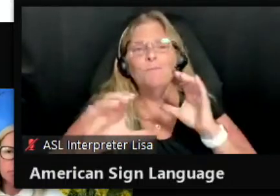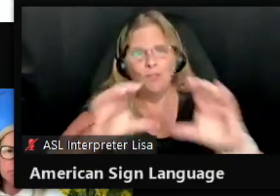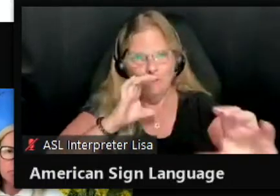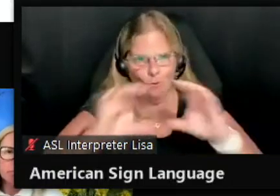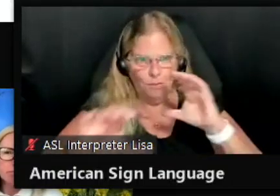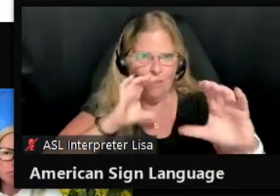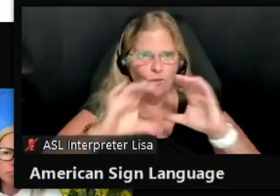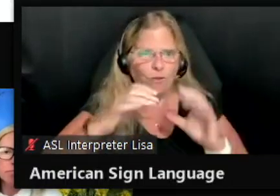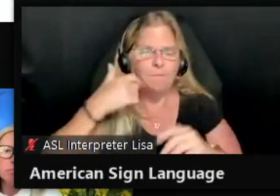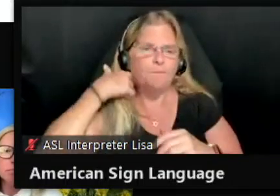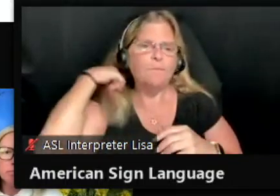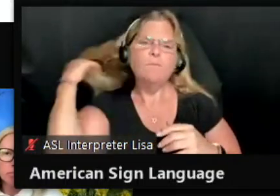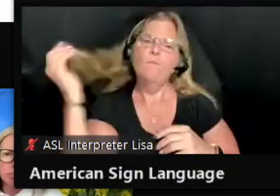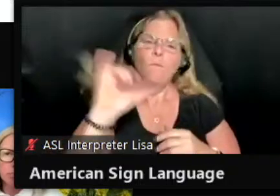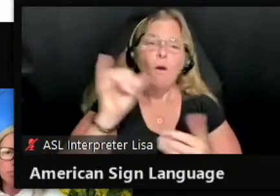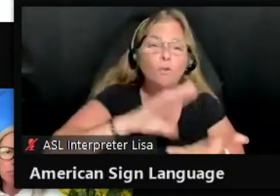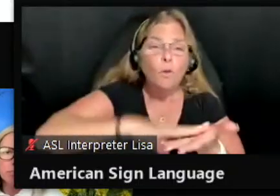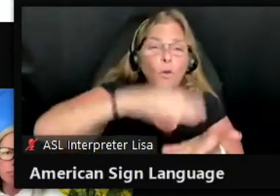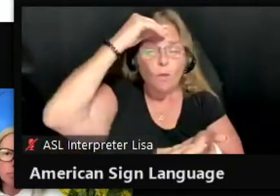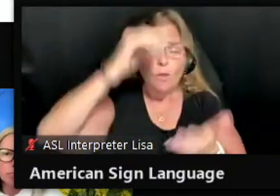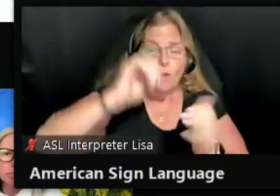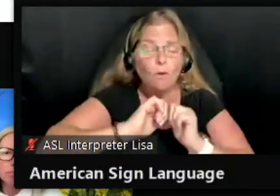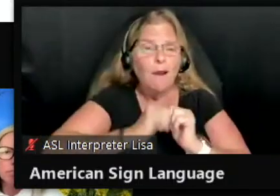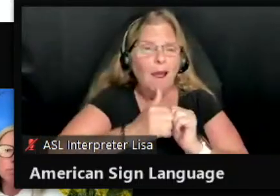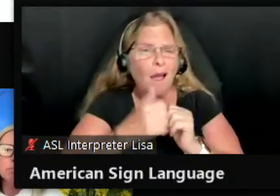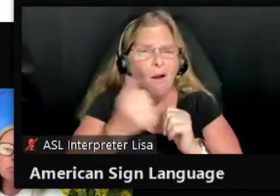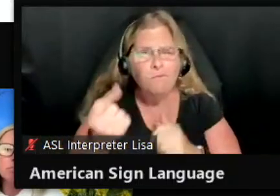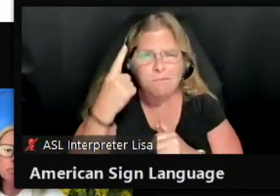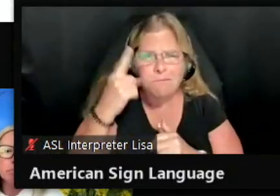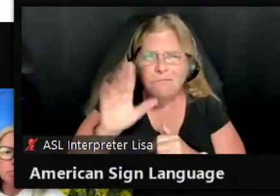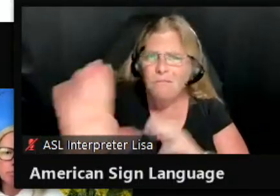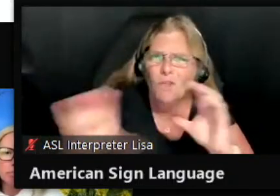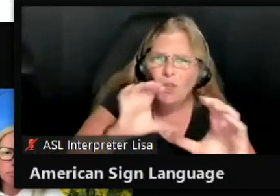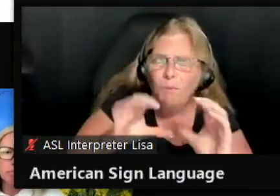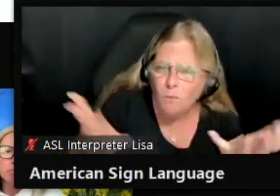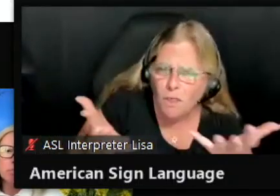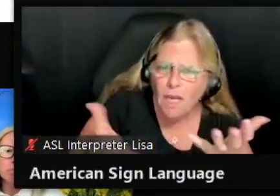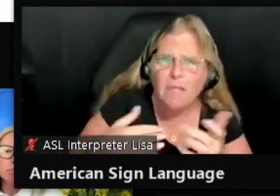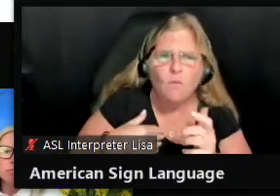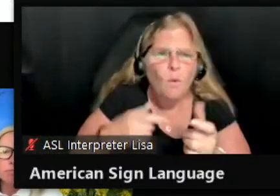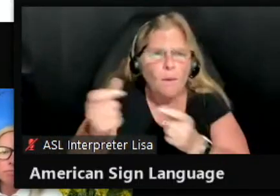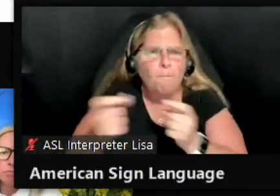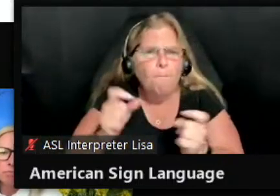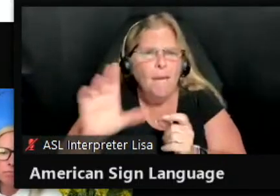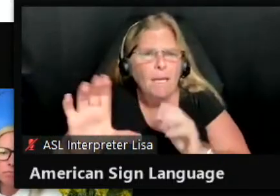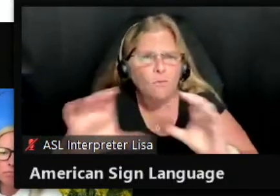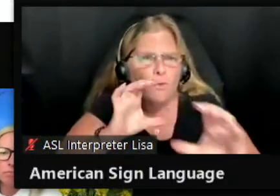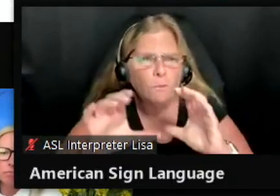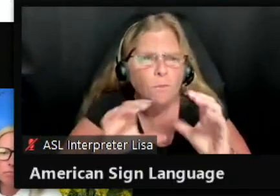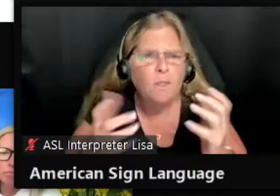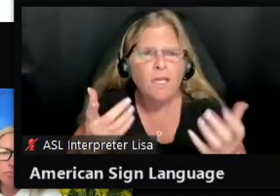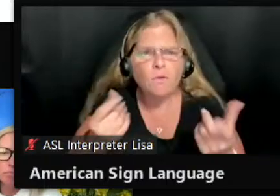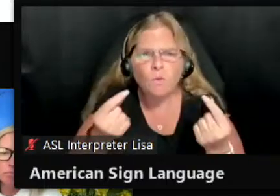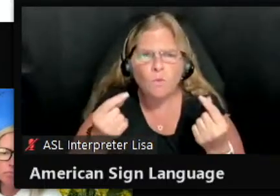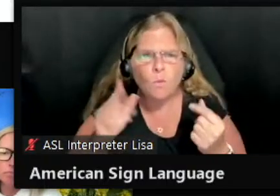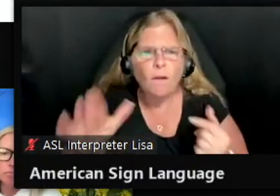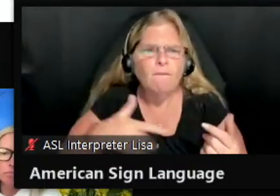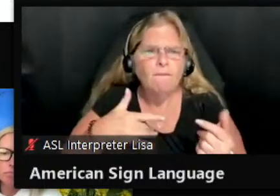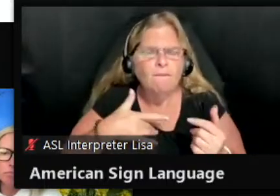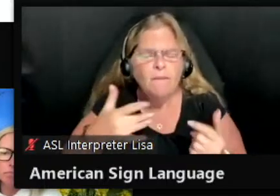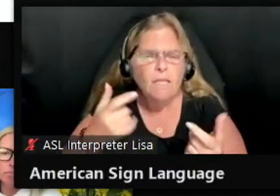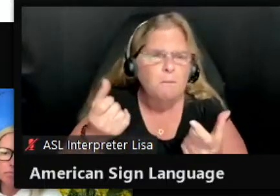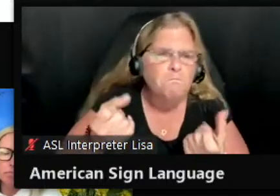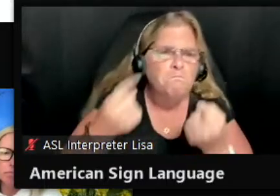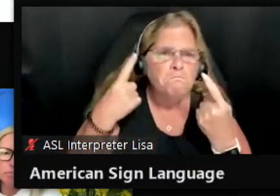obviously, and learning how to understand what they're communicating and manage that. But also I think there need to be